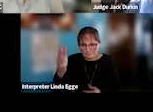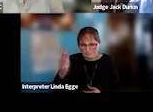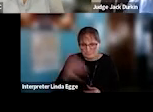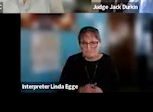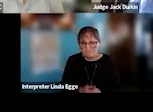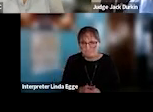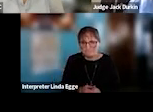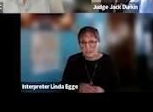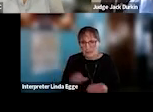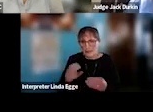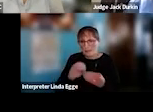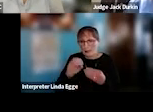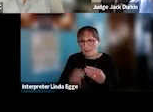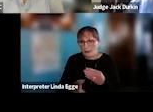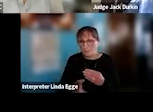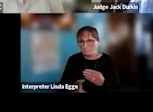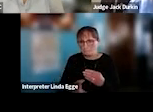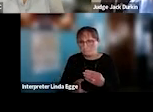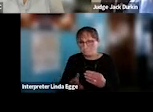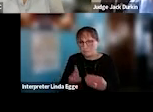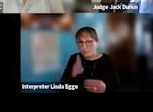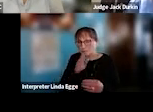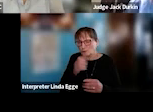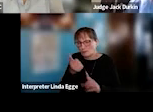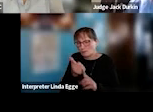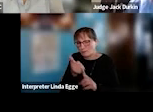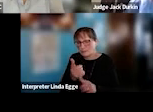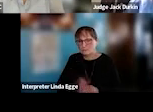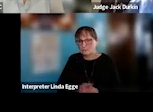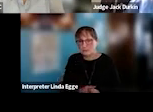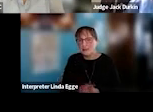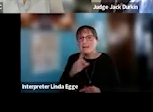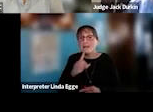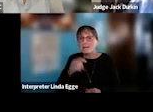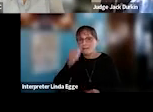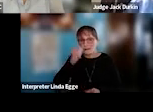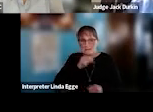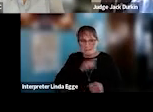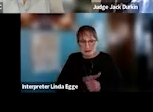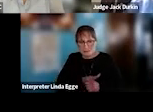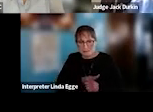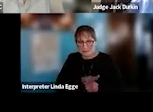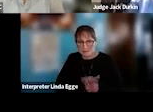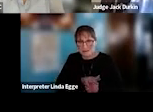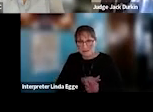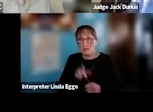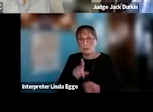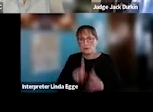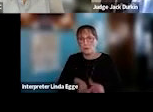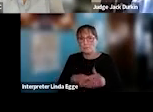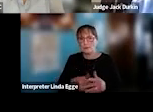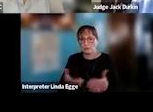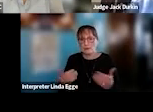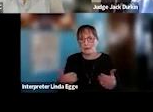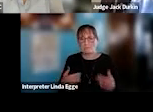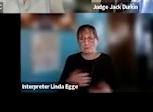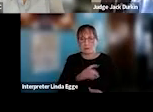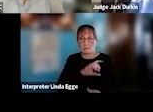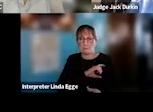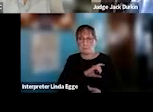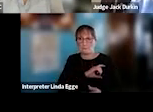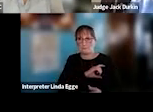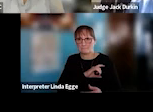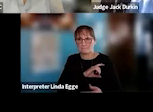the outcomes will speak for themselves. And I guarantee you that you will begin to have law enforcement